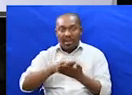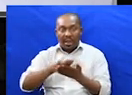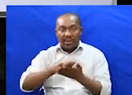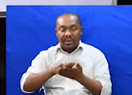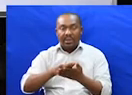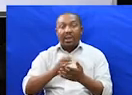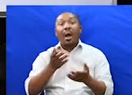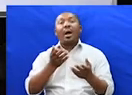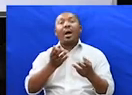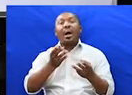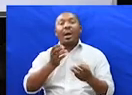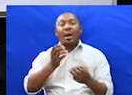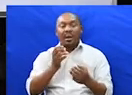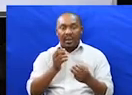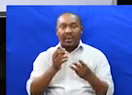cytosine.